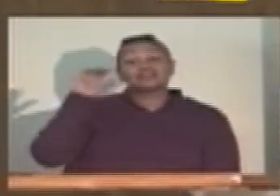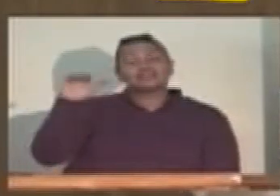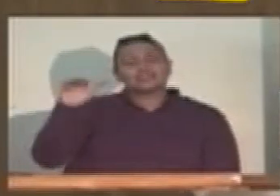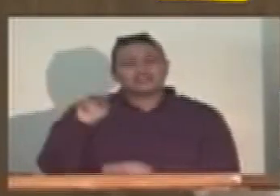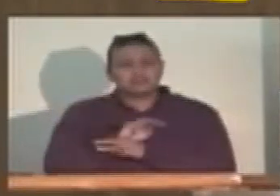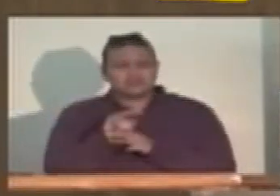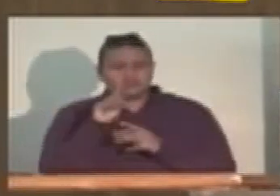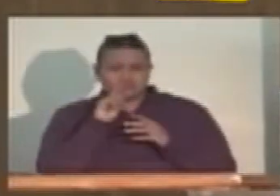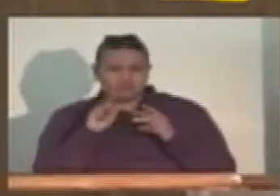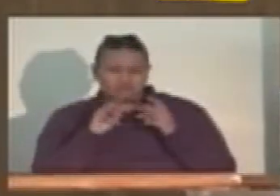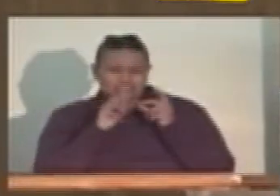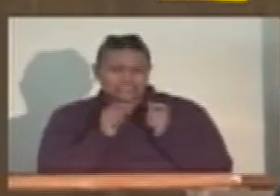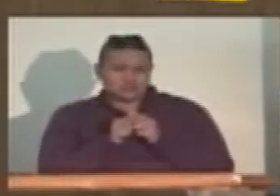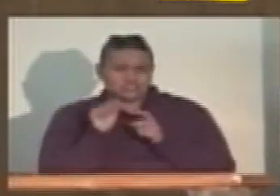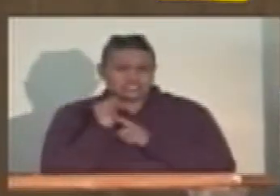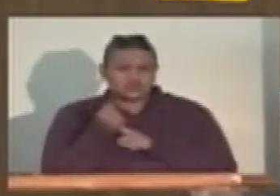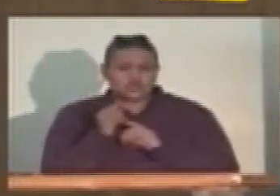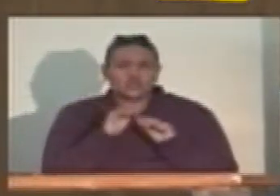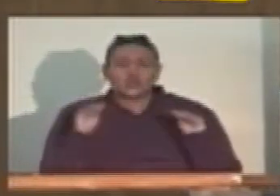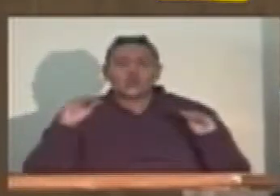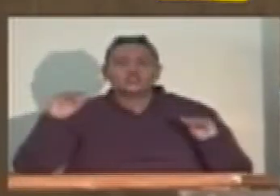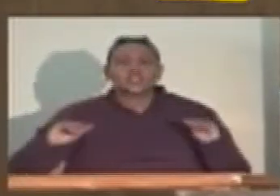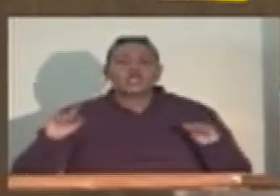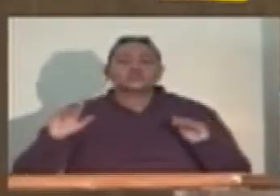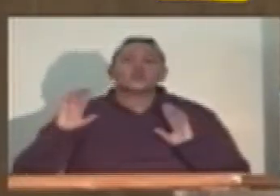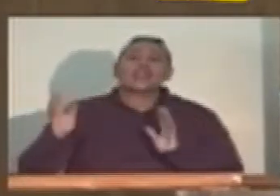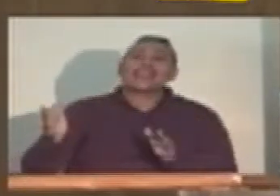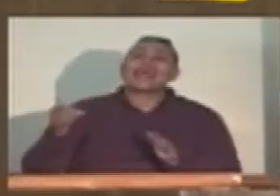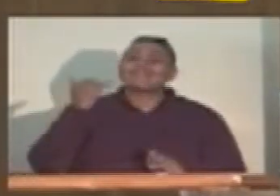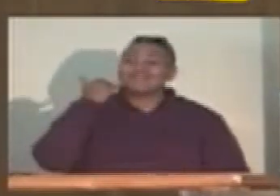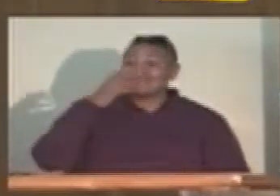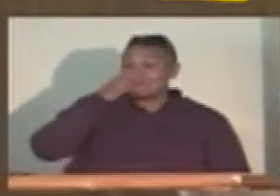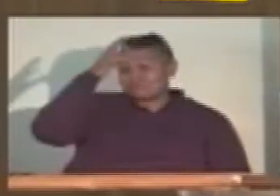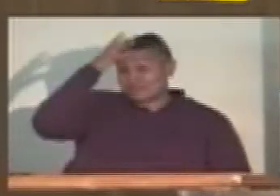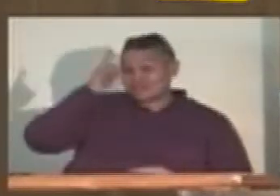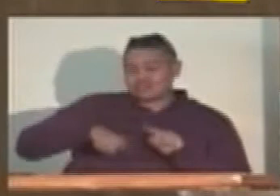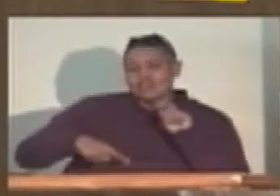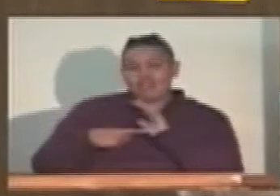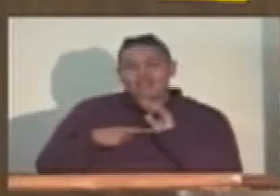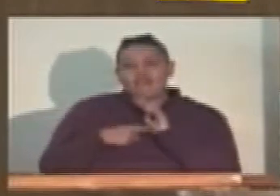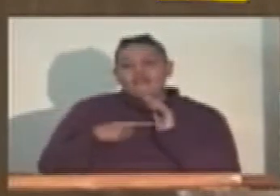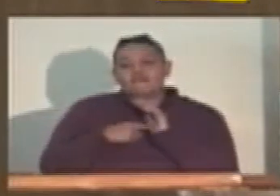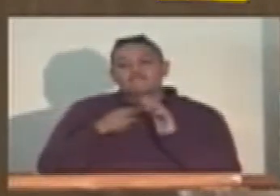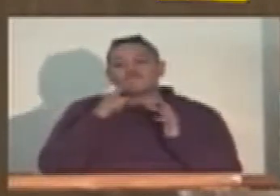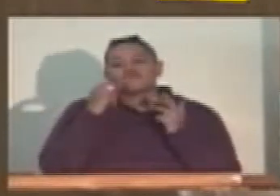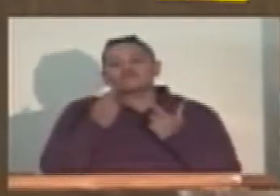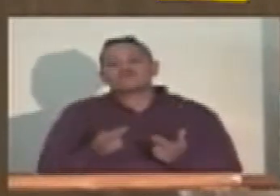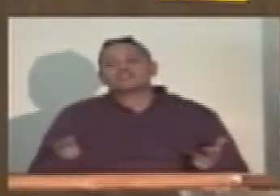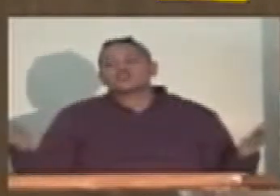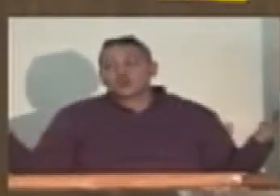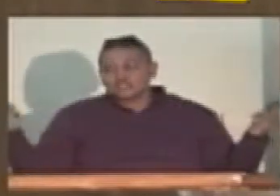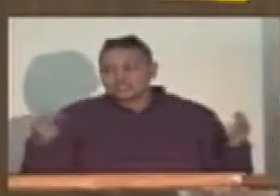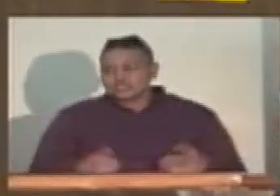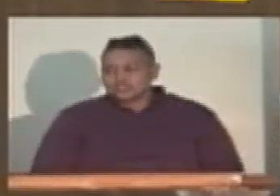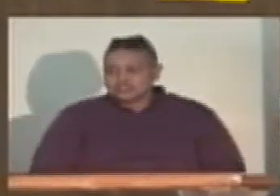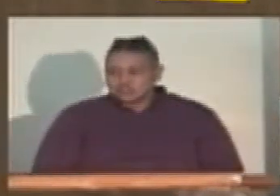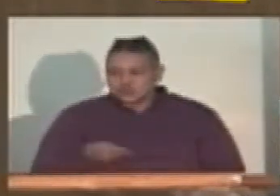address the situation, as no child should be left behind if their parents can't afford resources to pay.